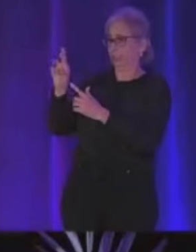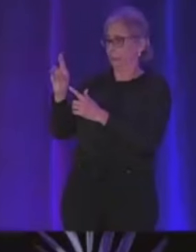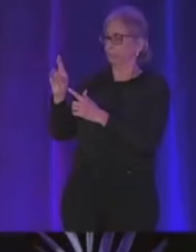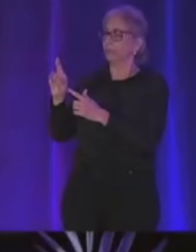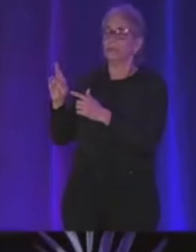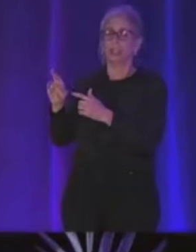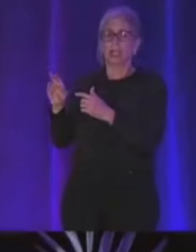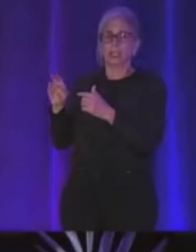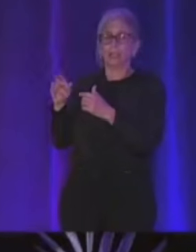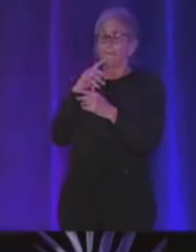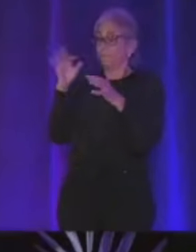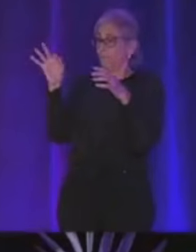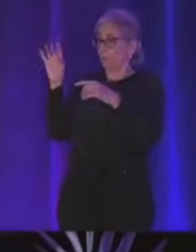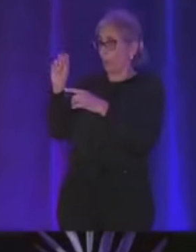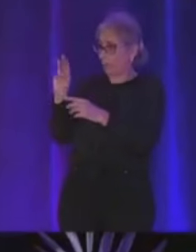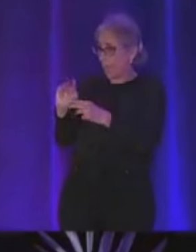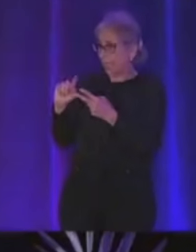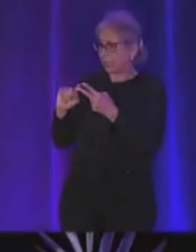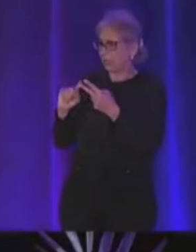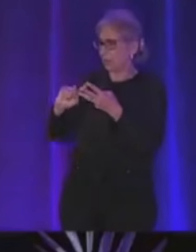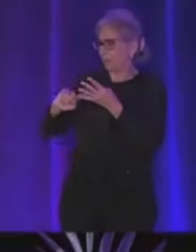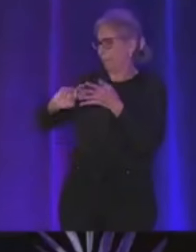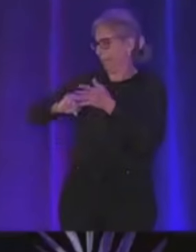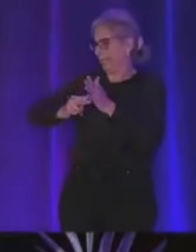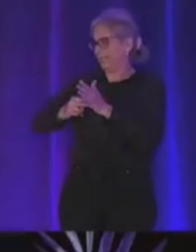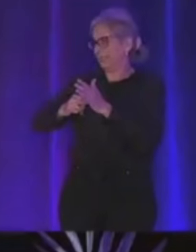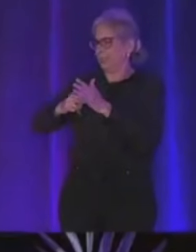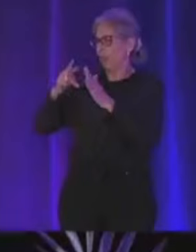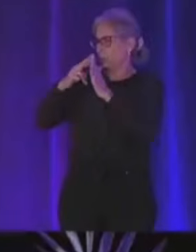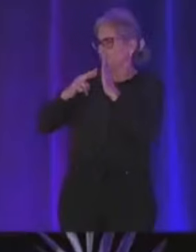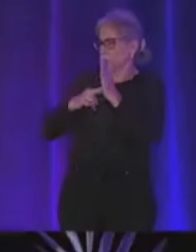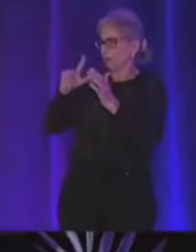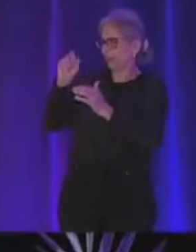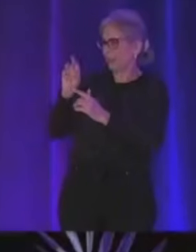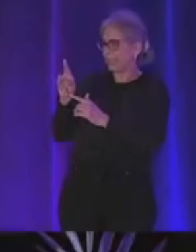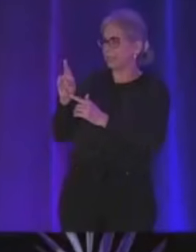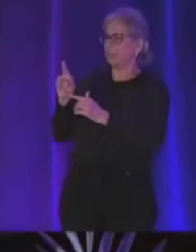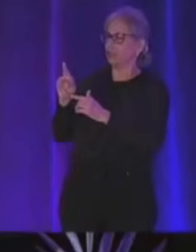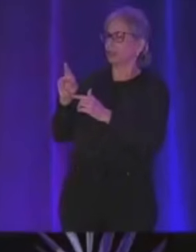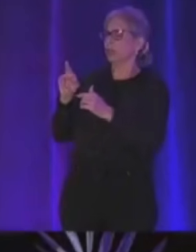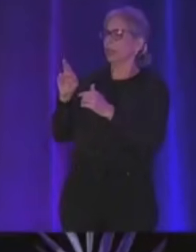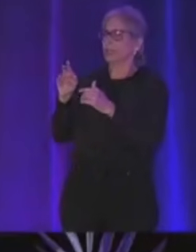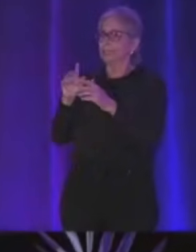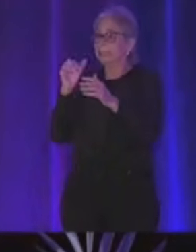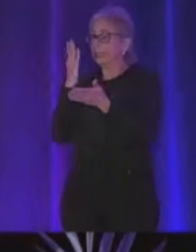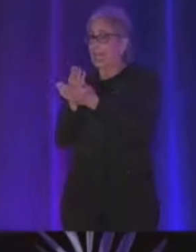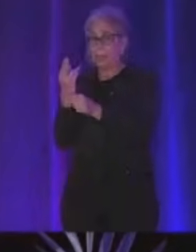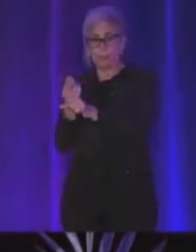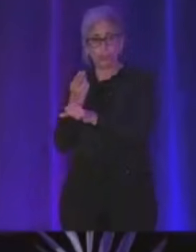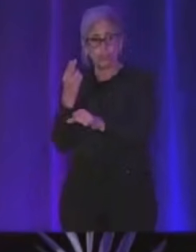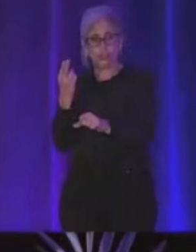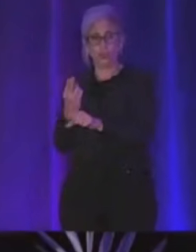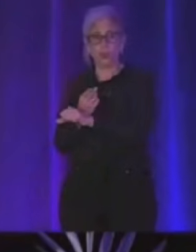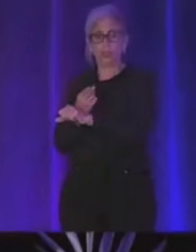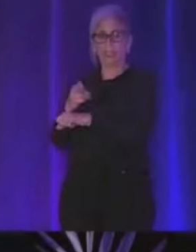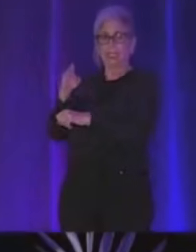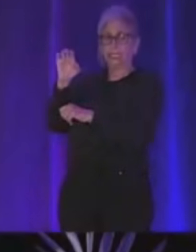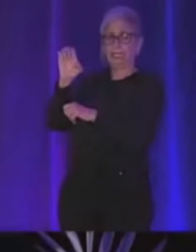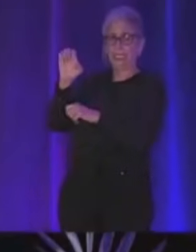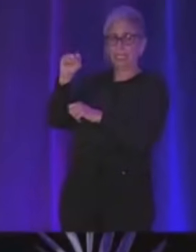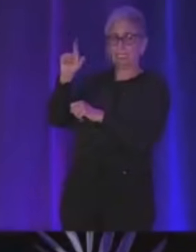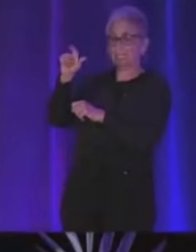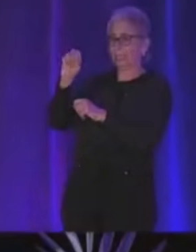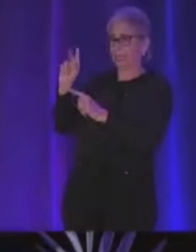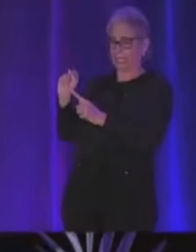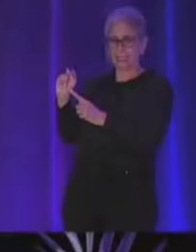formats your code. We talked about what a linter is, a discrete set of rules. Stop using ESLint for formatting. Then, we talked about TypeScript and then